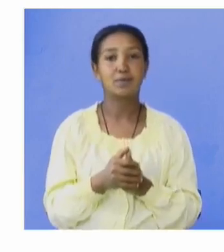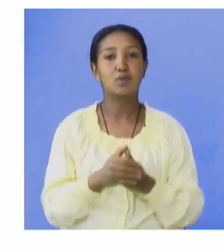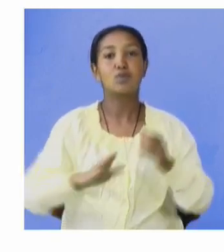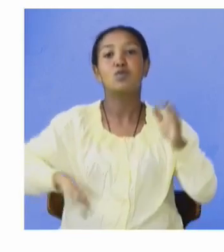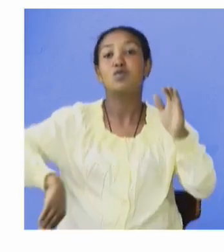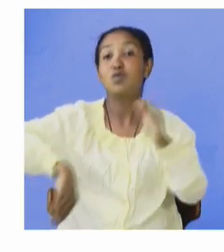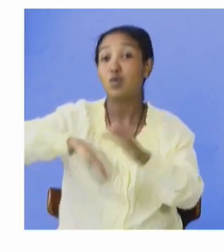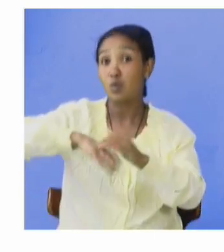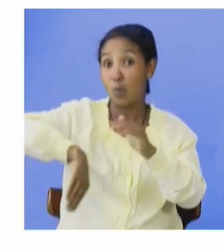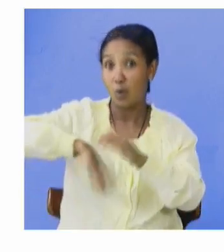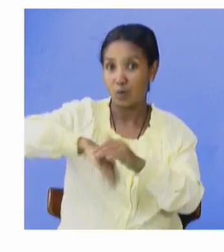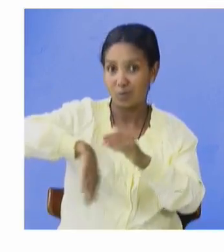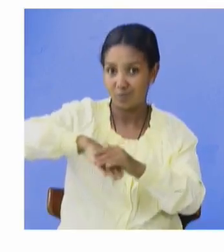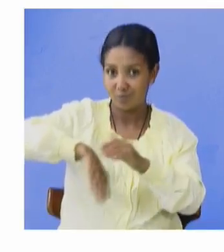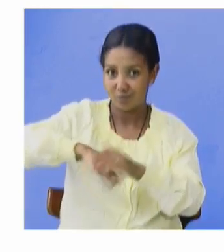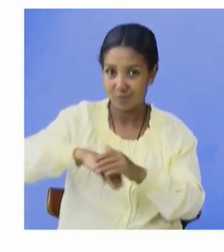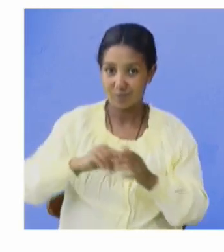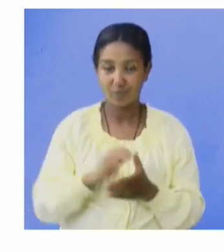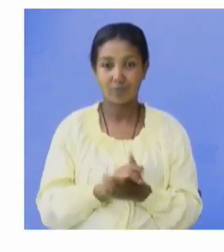football.